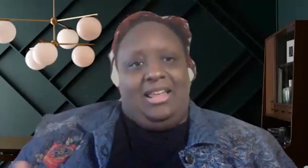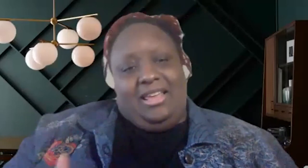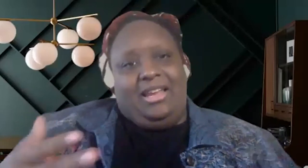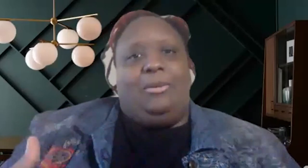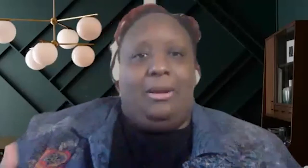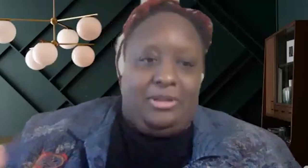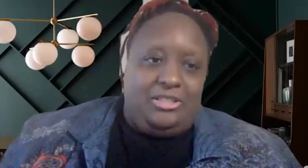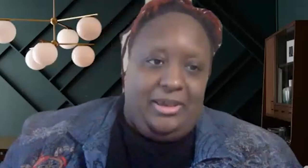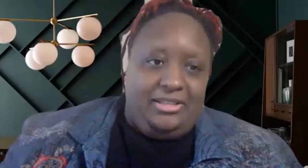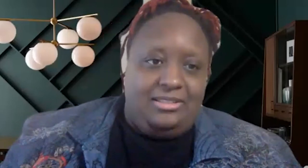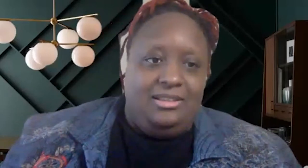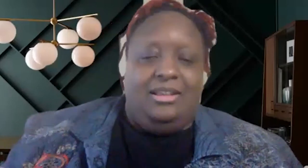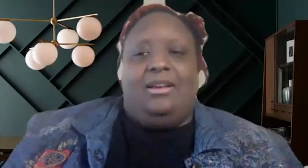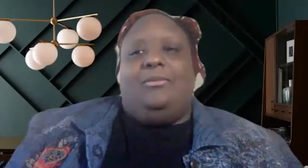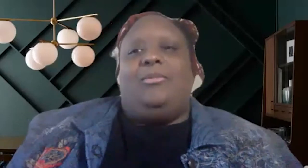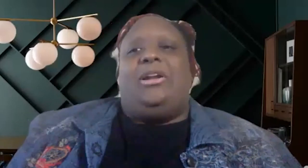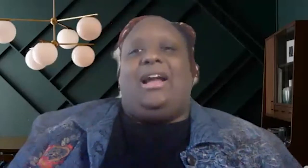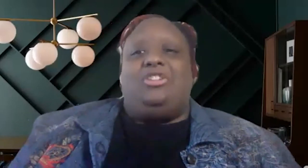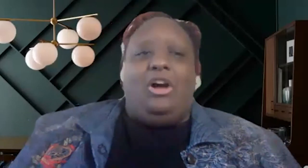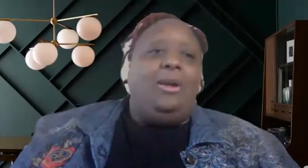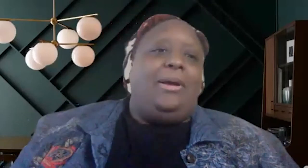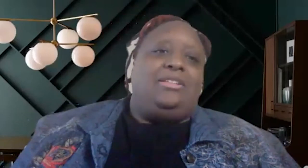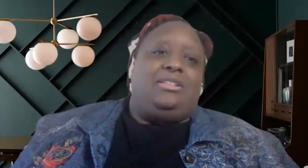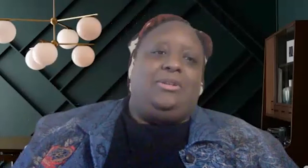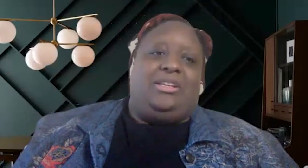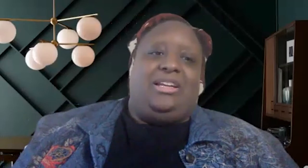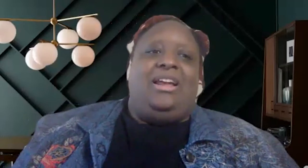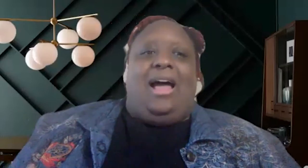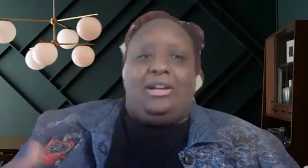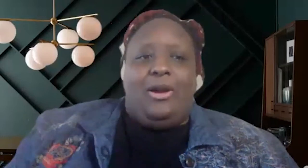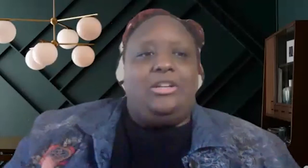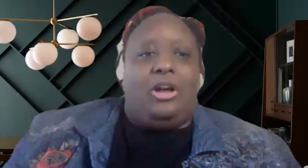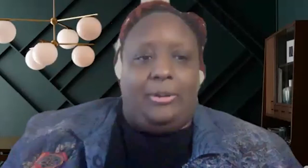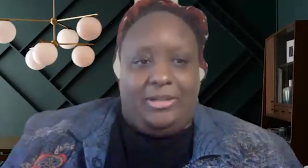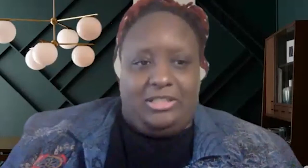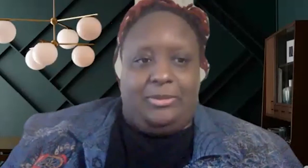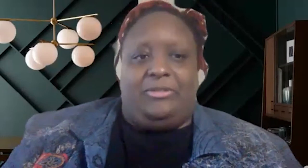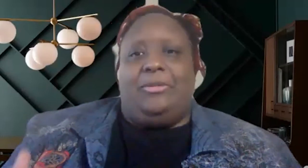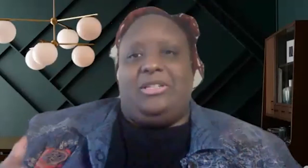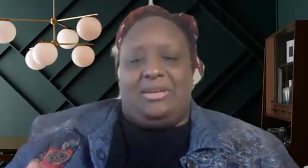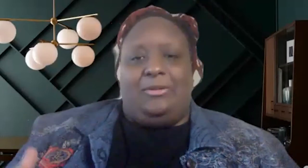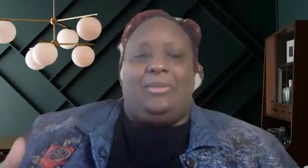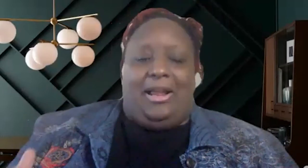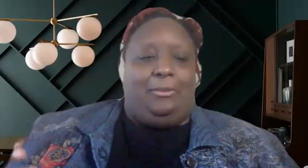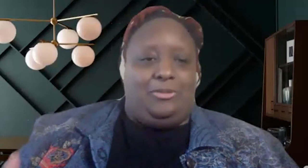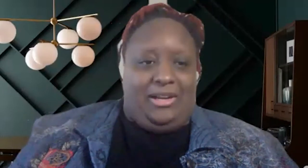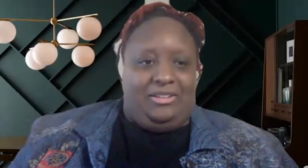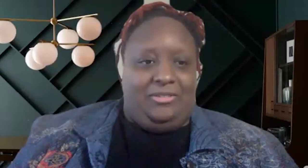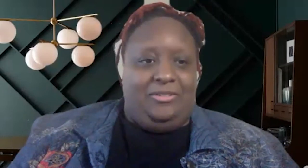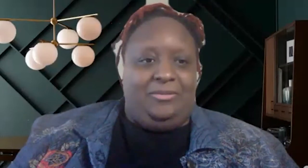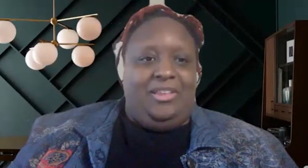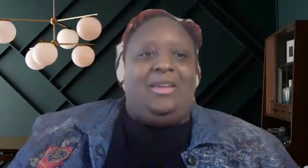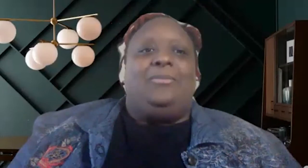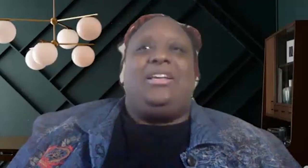existing in public space. When I talk about disability, I try to talk about disability from a disabled Black